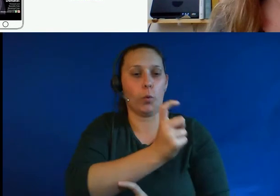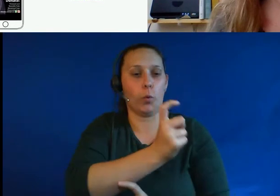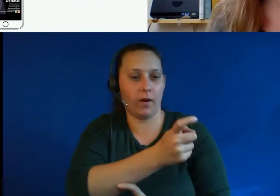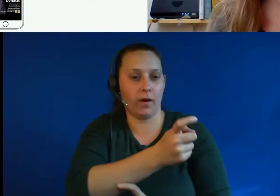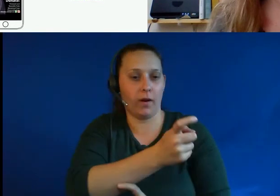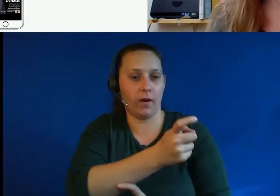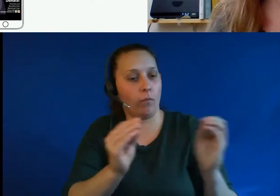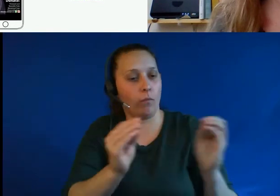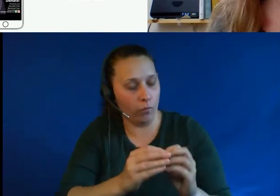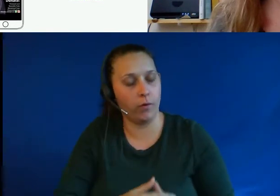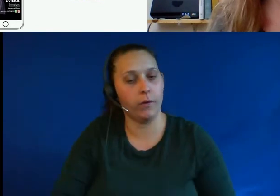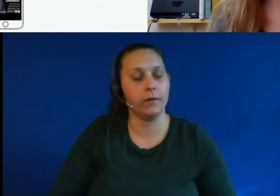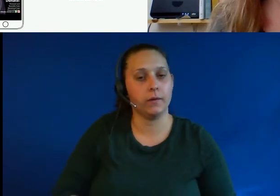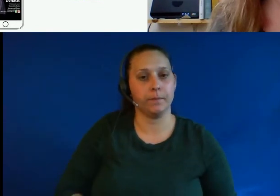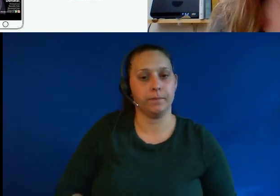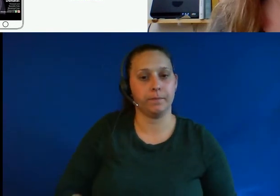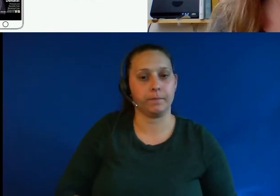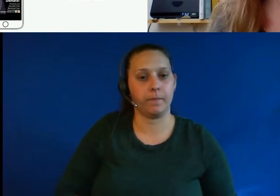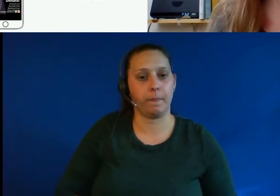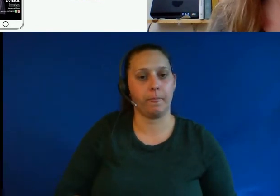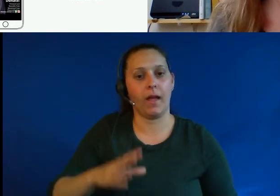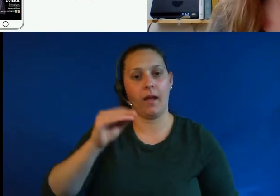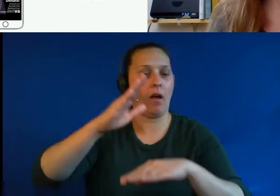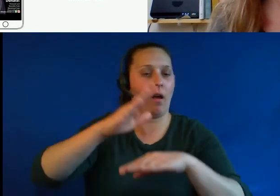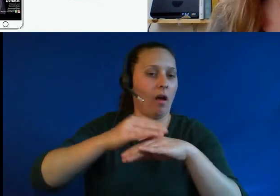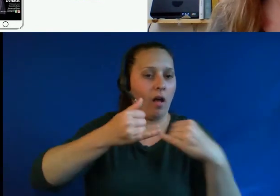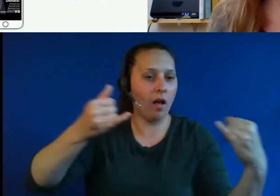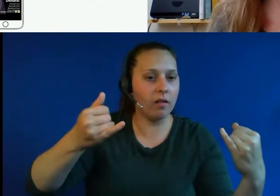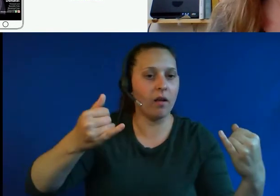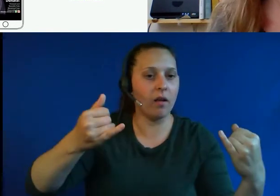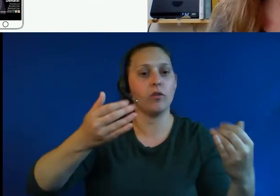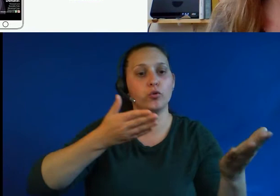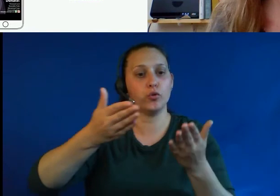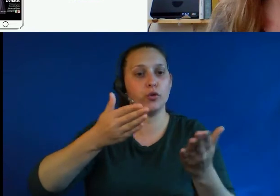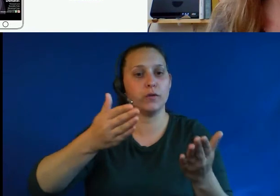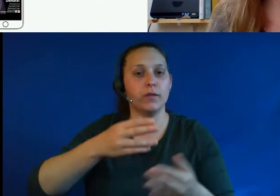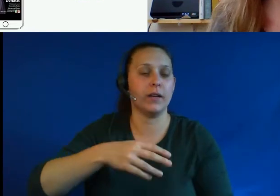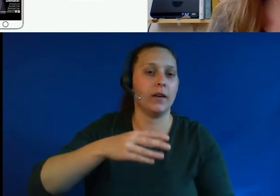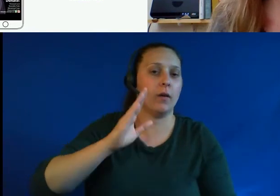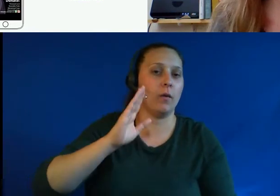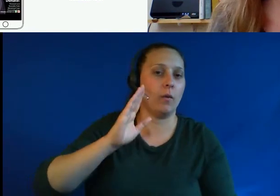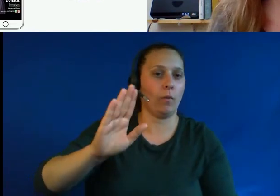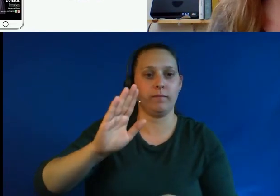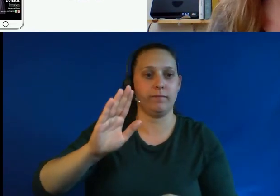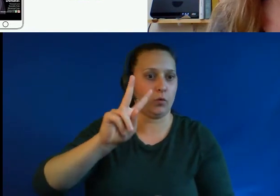our services online on WhatsApp for a 24/7 online platform assistance. Next slide,